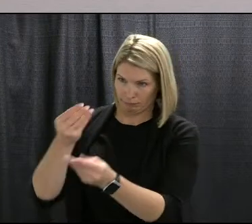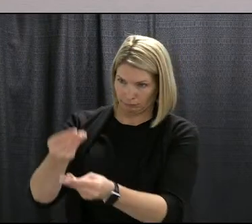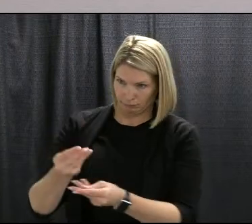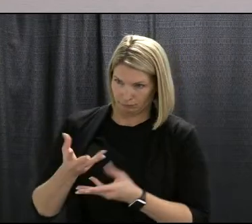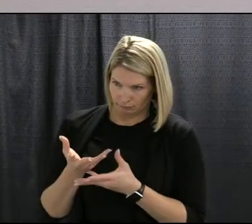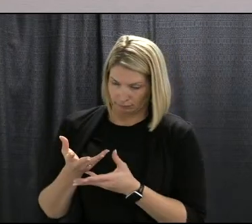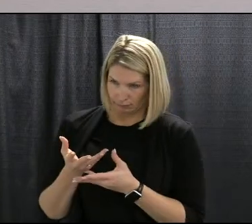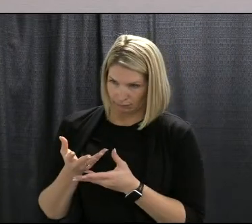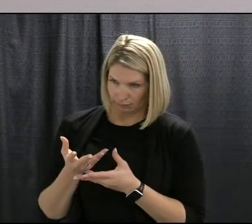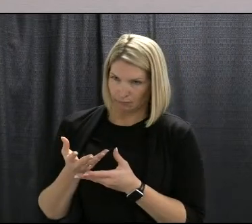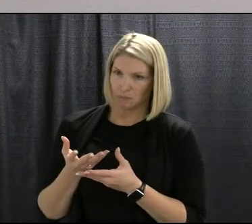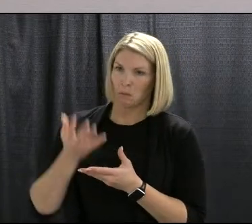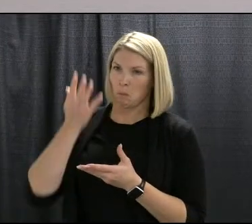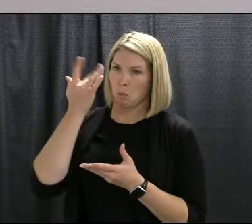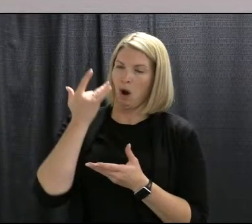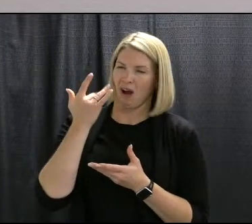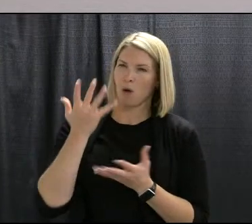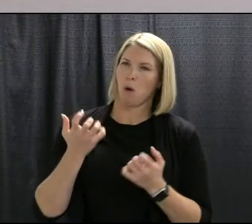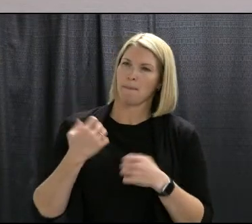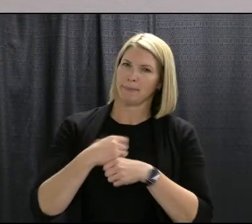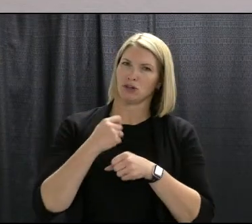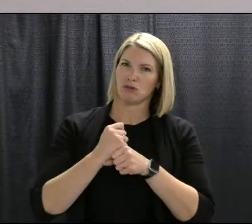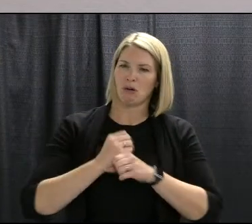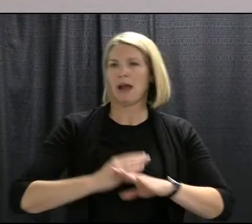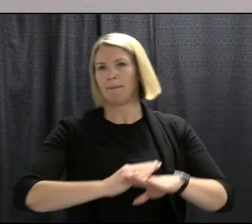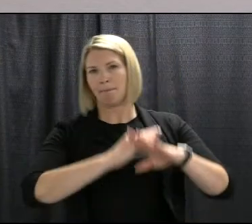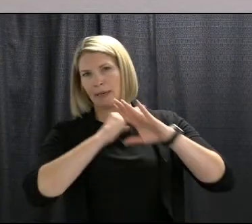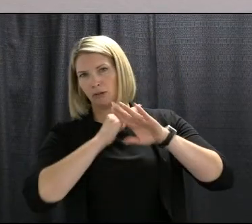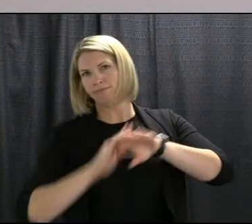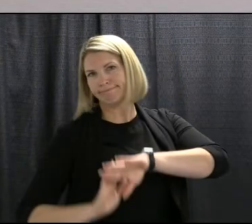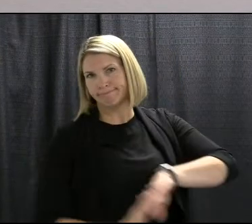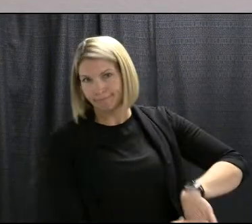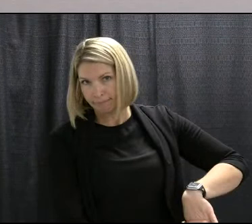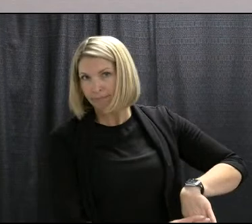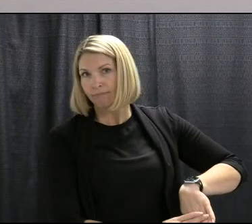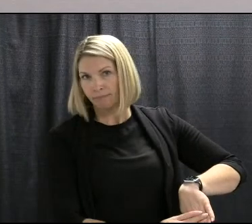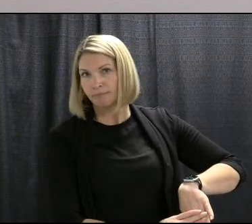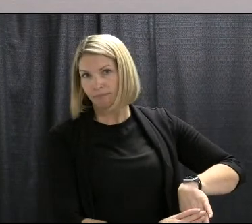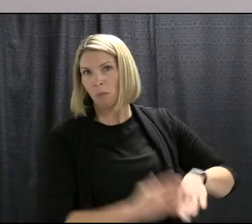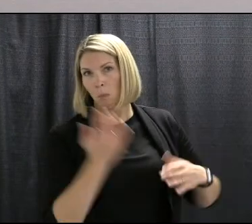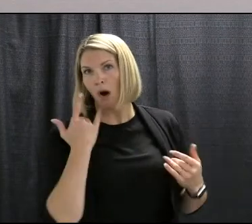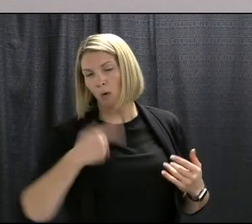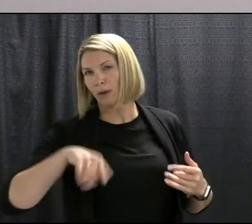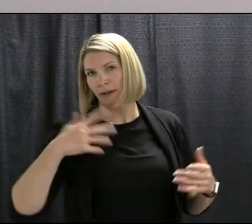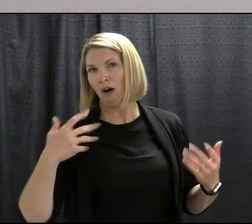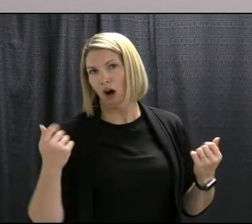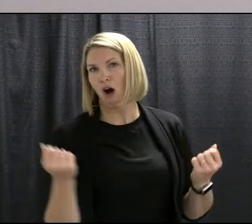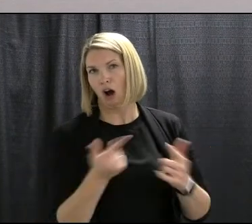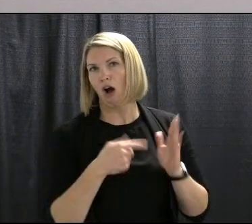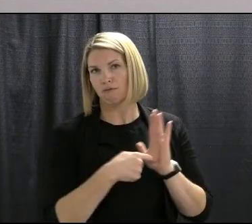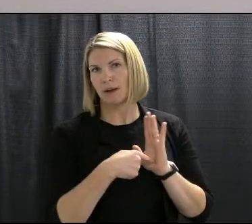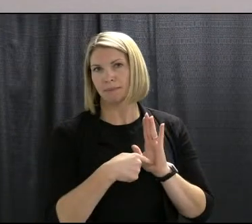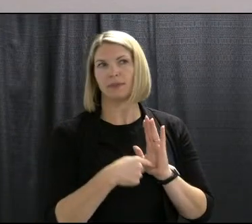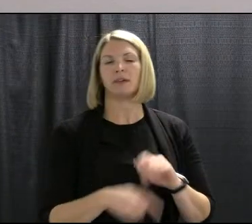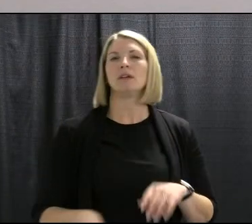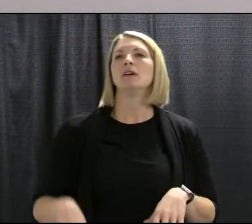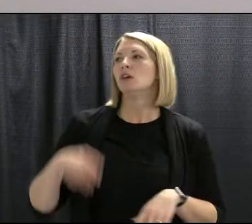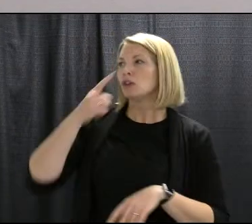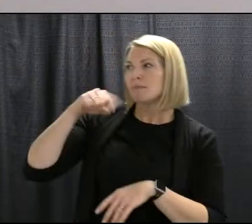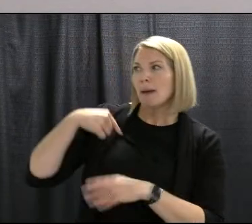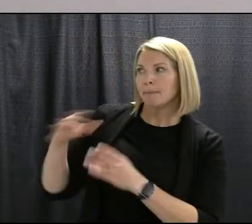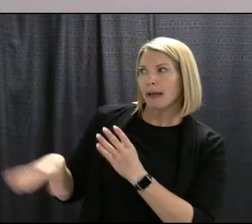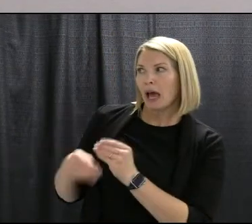want to remove as much red tape as possible for businesses in the communities that we all represent. If I may, can I add to